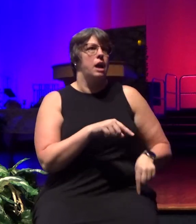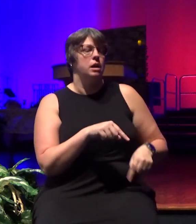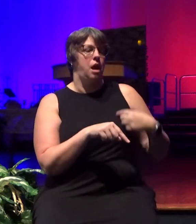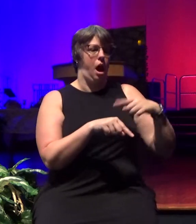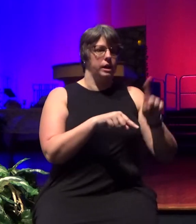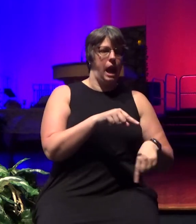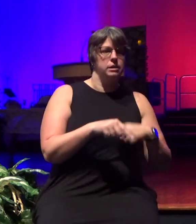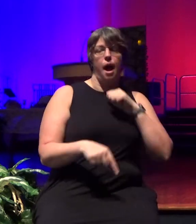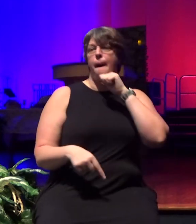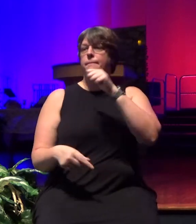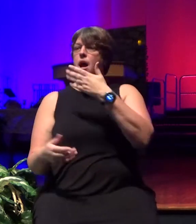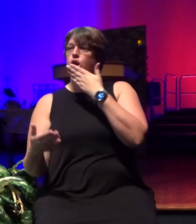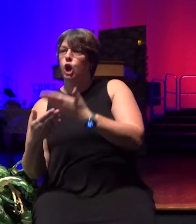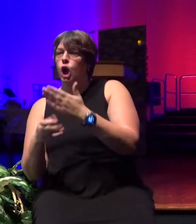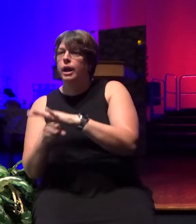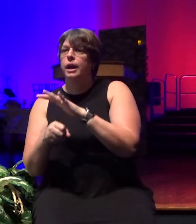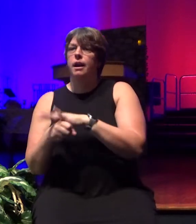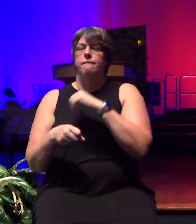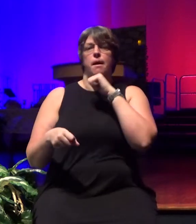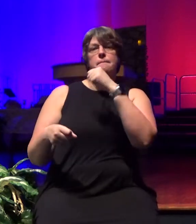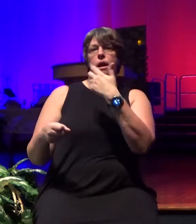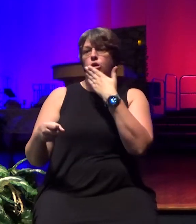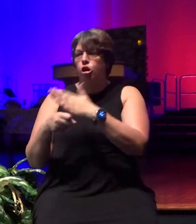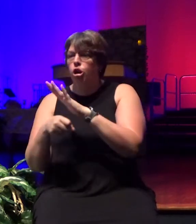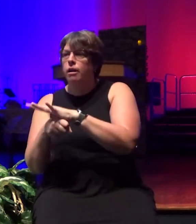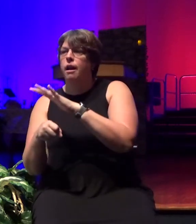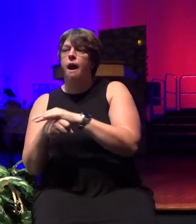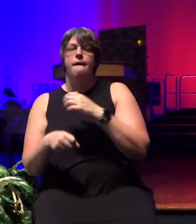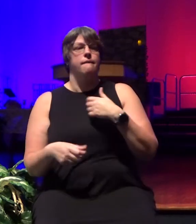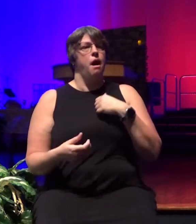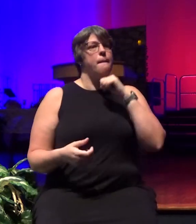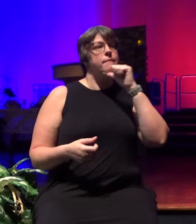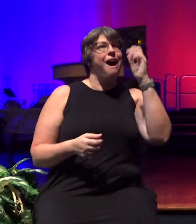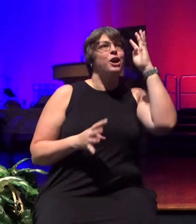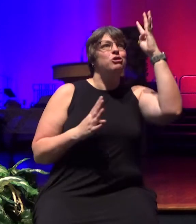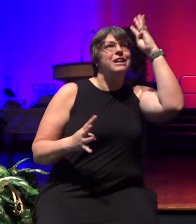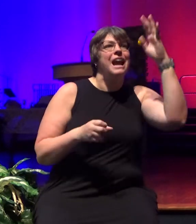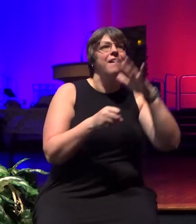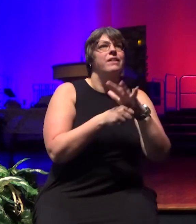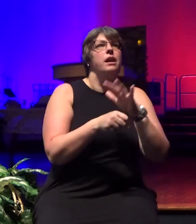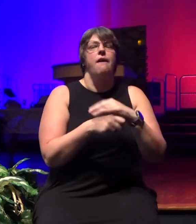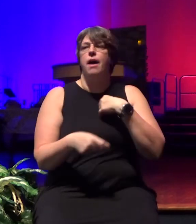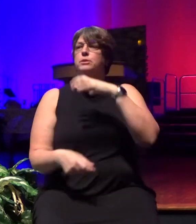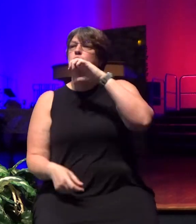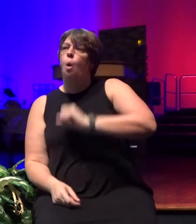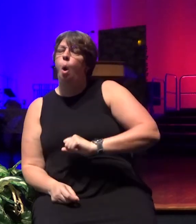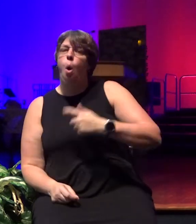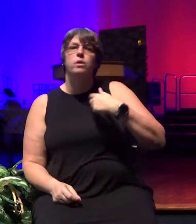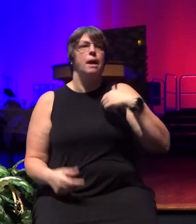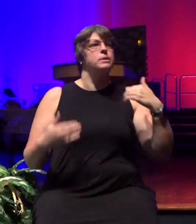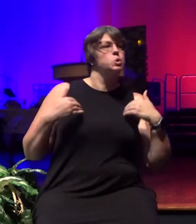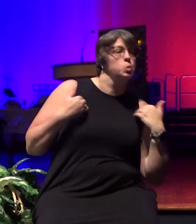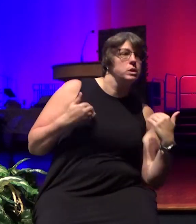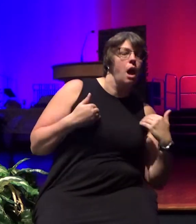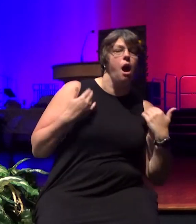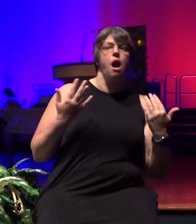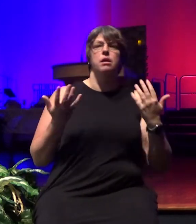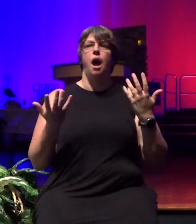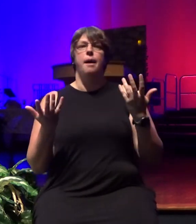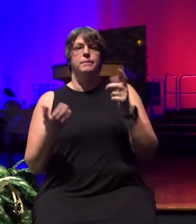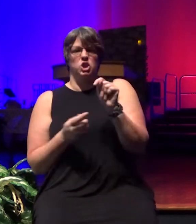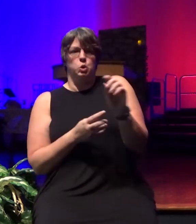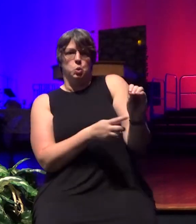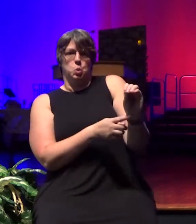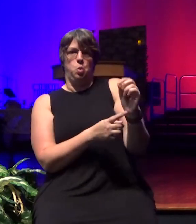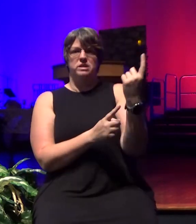not attractive enough. I'm not creative enough. I'm too old. I'm too young. I'm too this. I'm too that. I always screw up with money. I can't